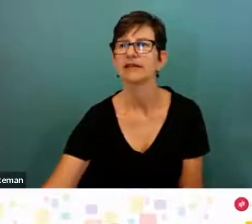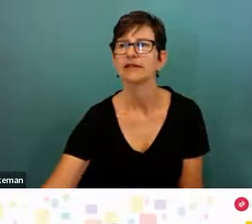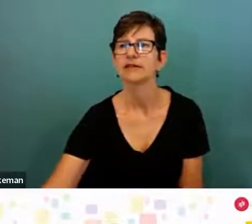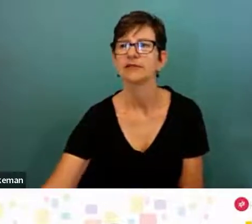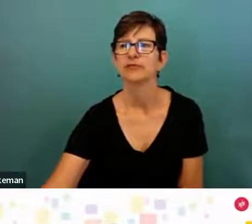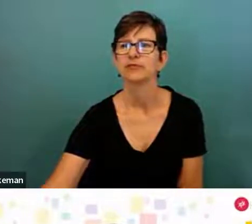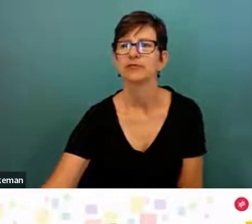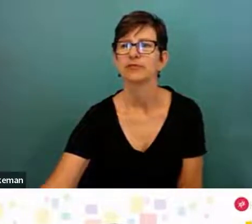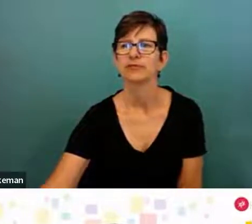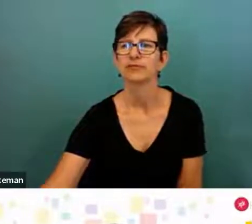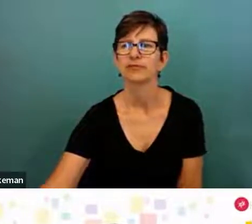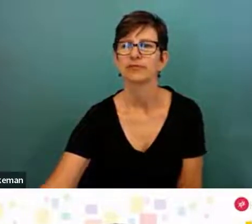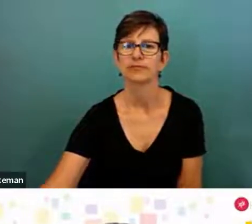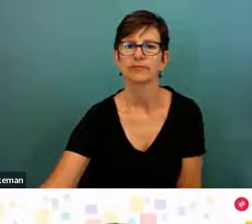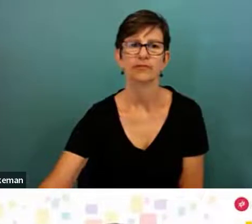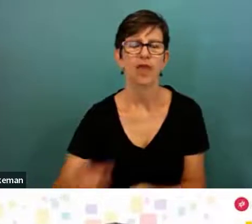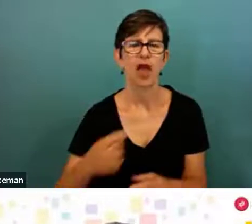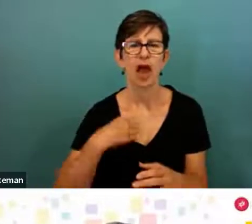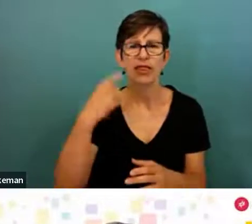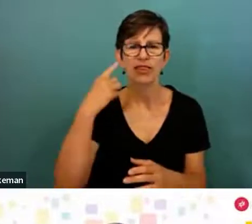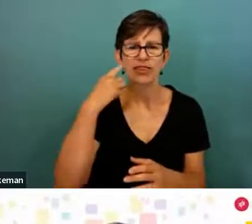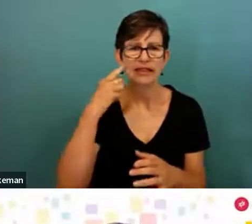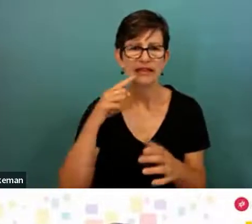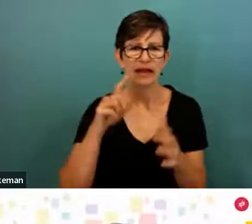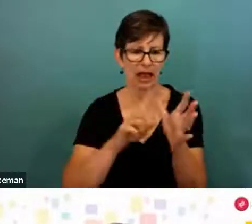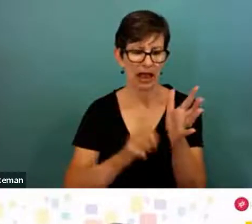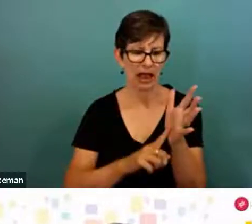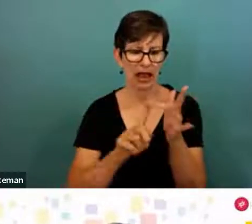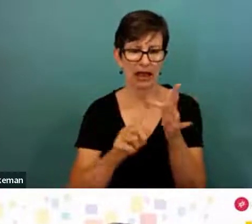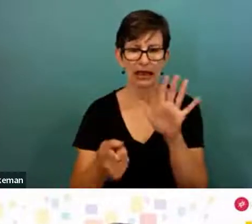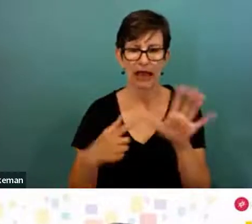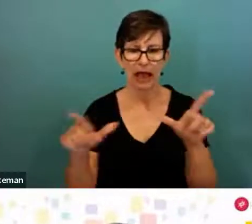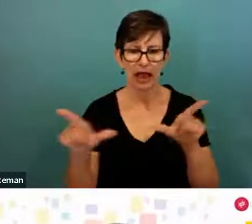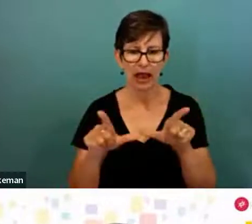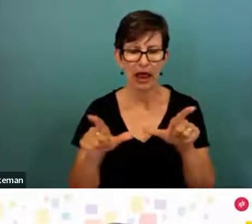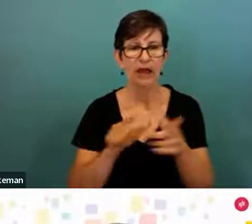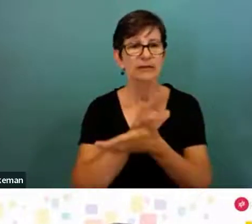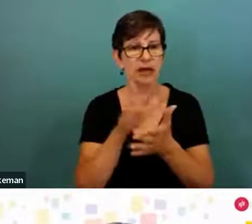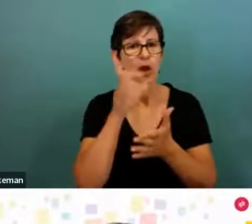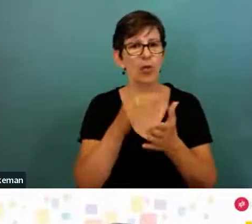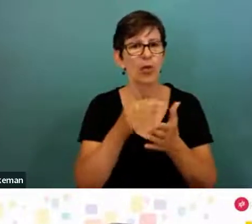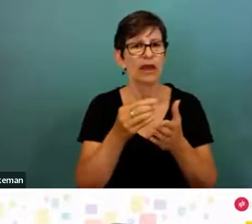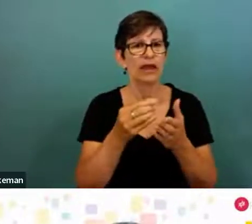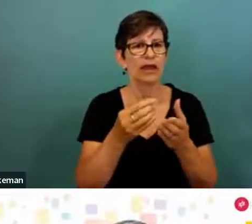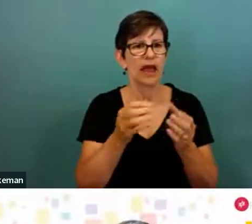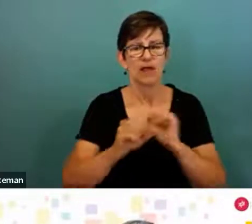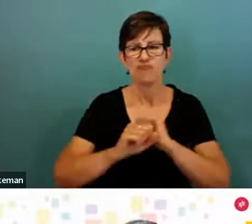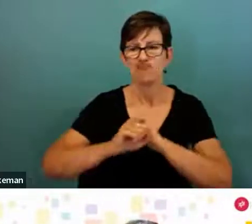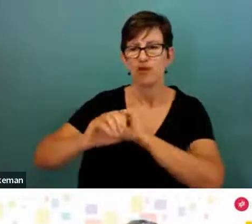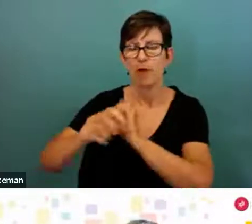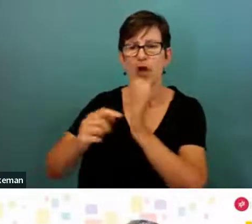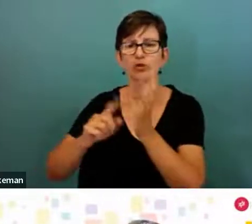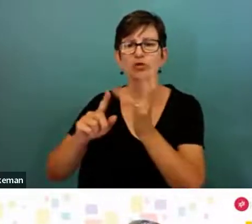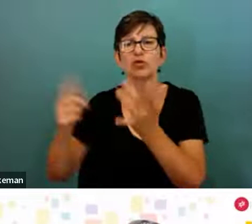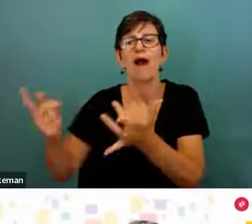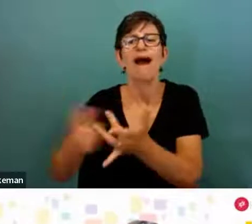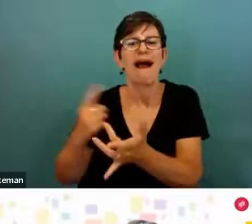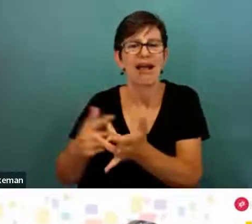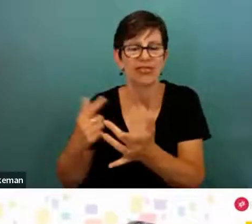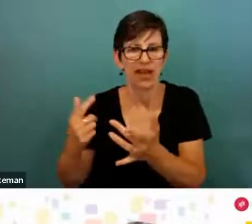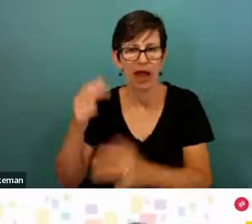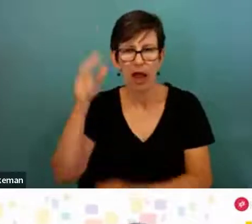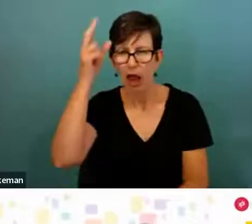I believe that the ALIA license allows us to promote them to other libraries, but we might just want to double check